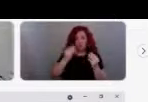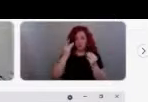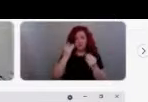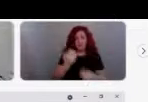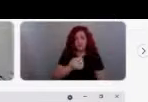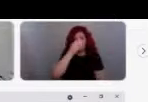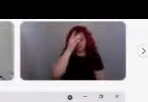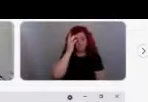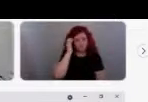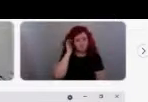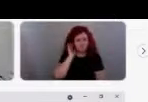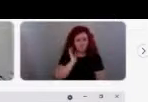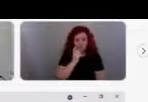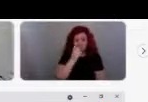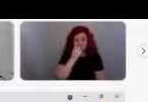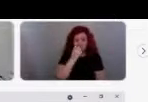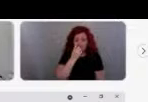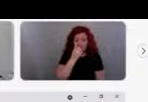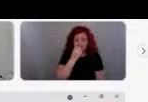like